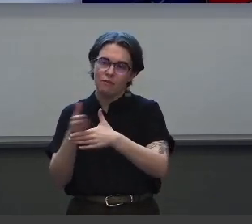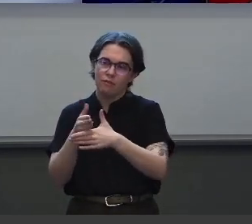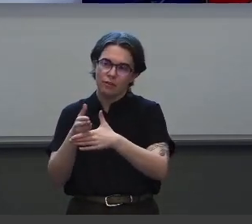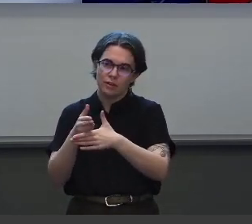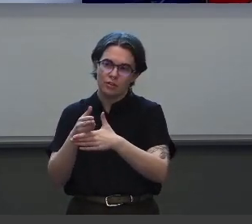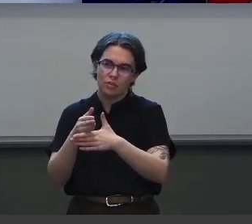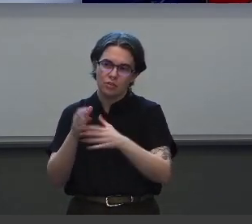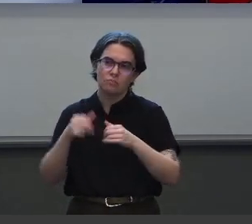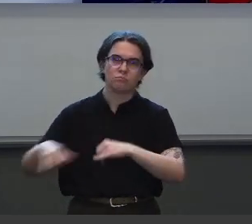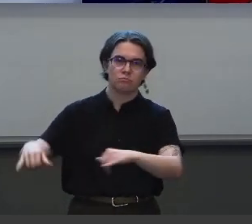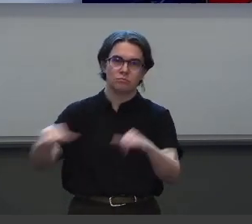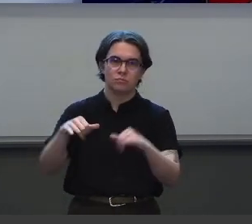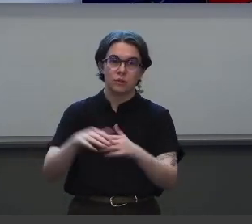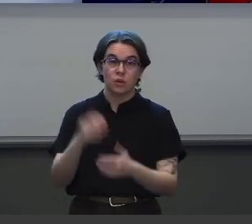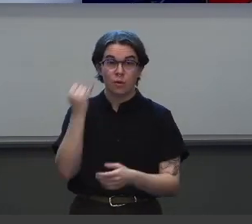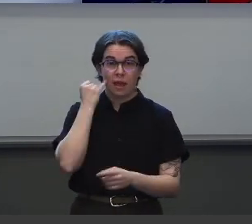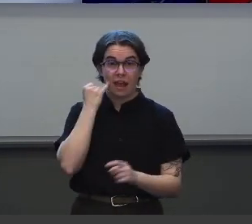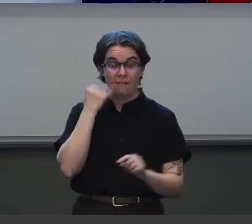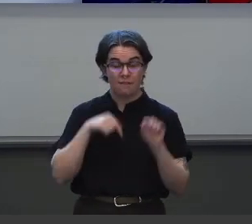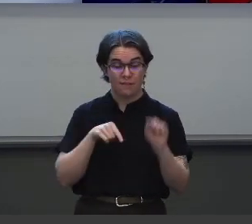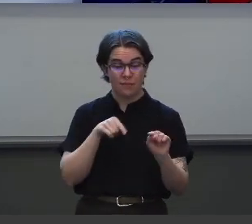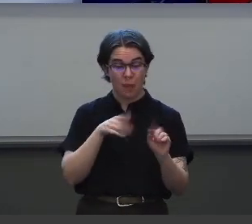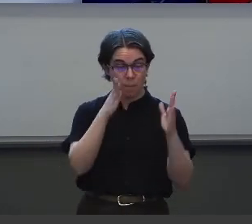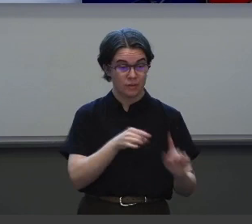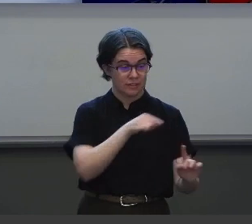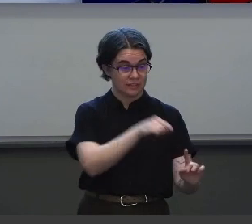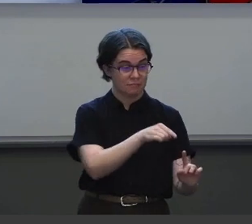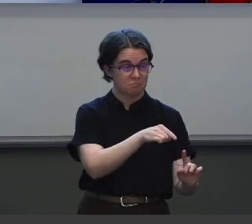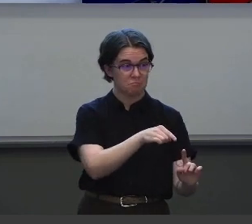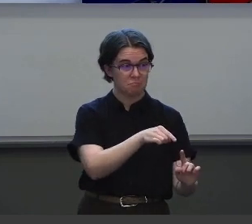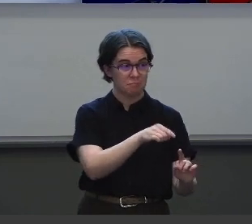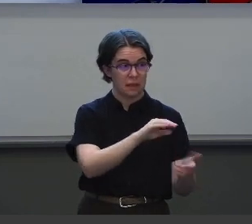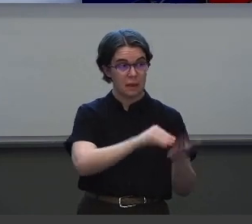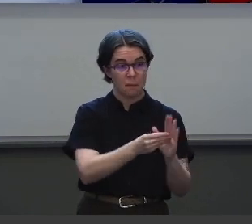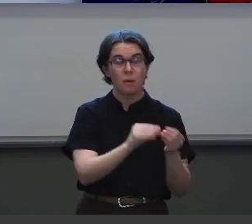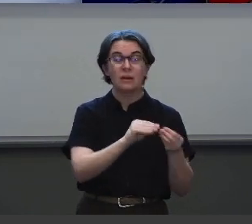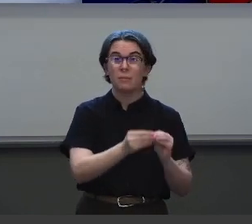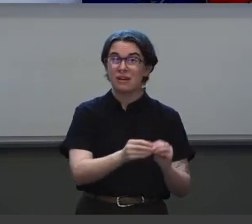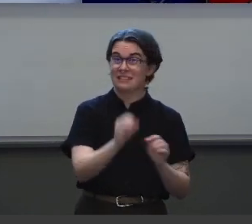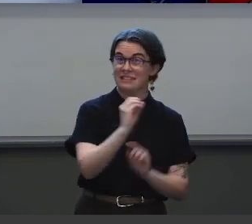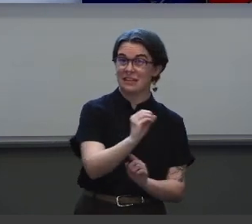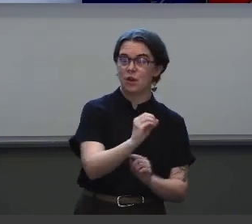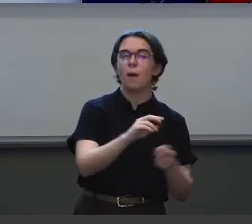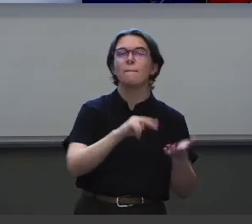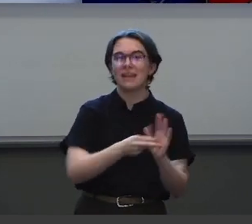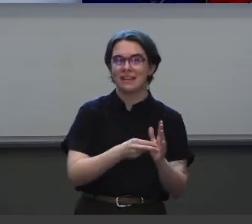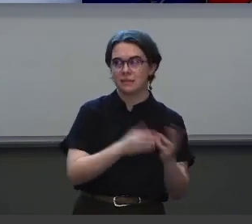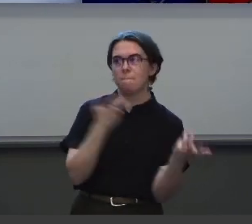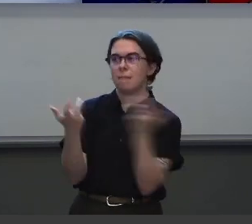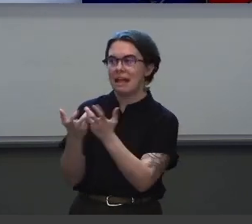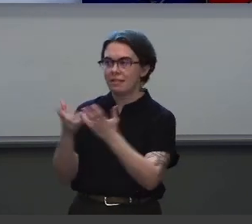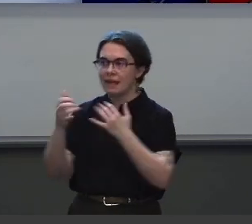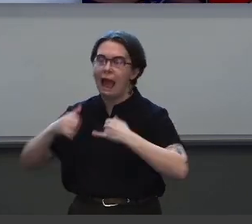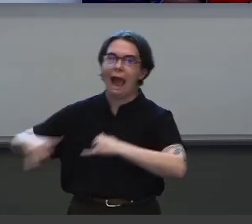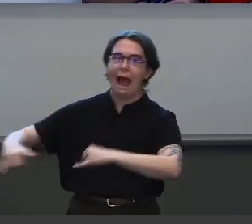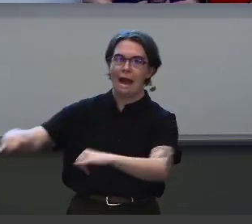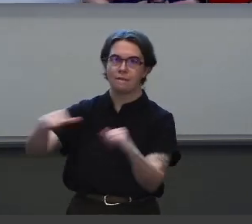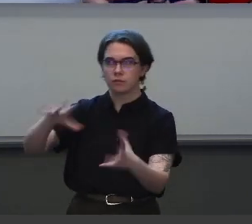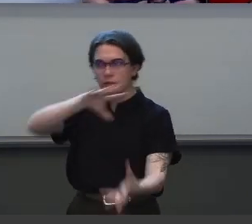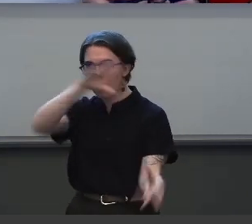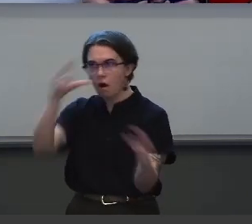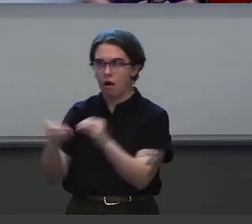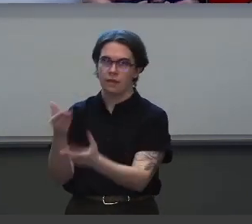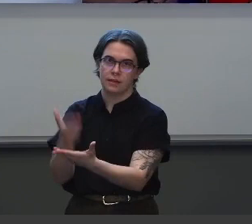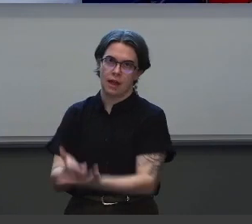0 means that the individual was the average of that group of 599 autistic individuals, whereas a